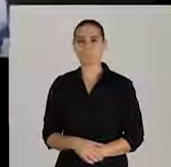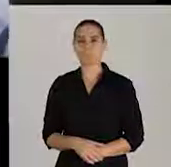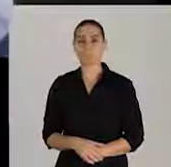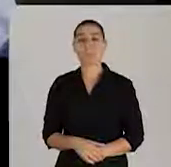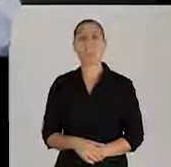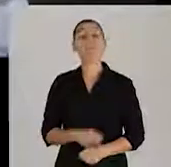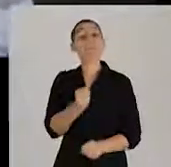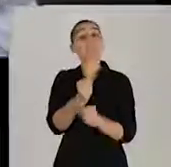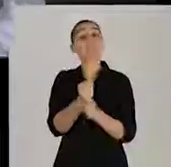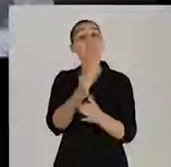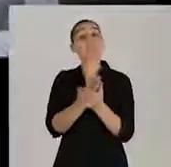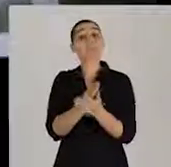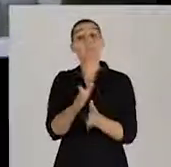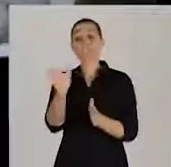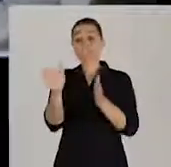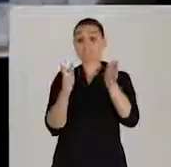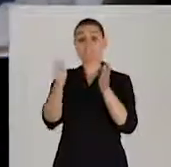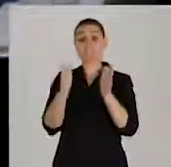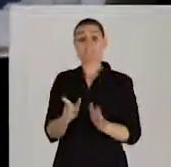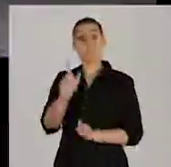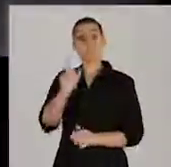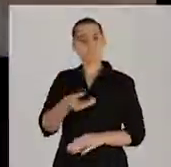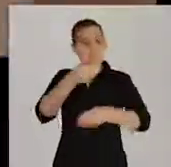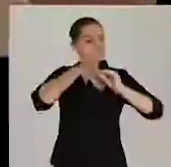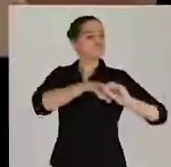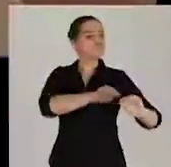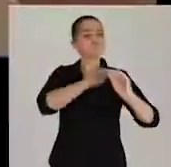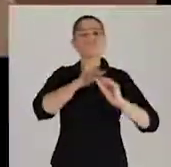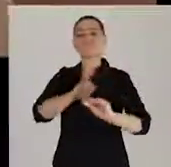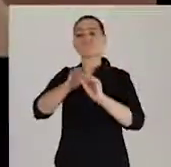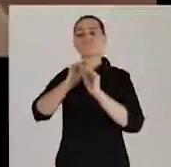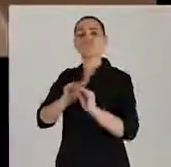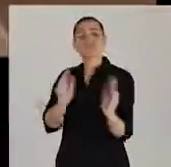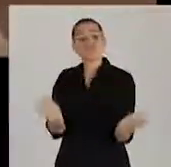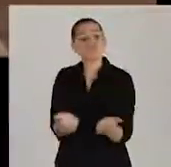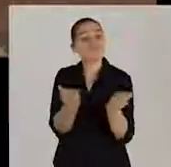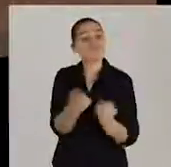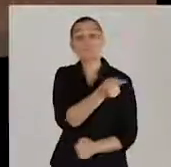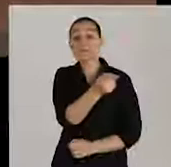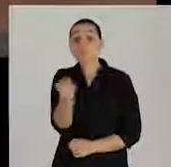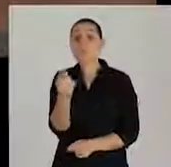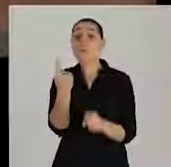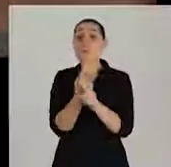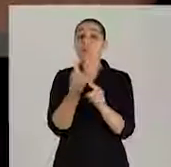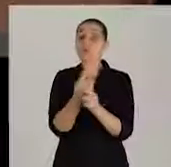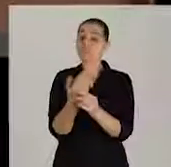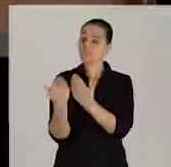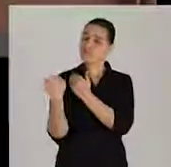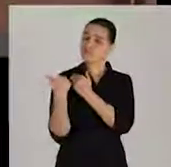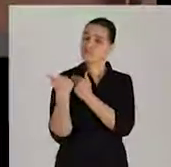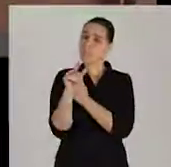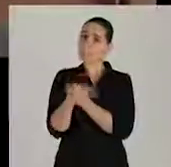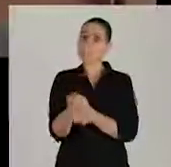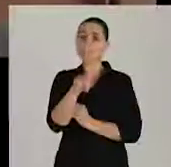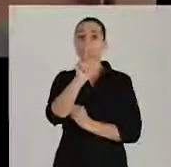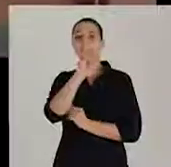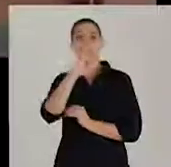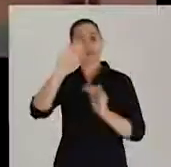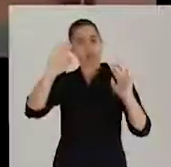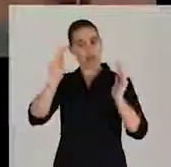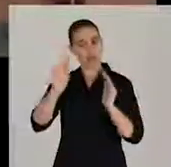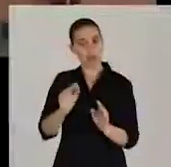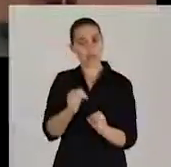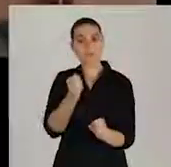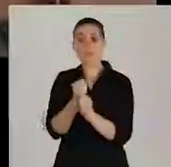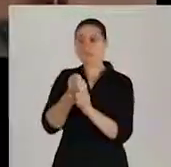and managers should provide leadership by promoting a culture of safety and advocating for necessary